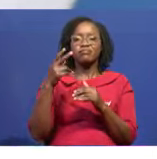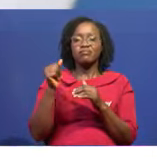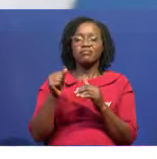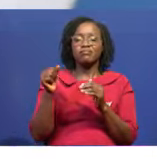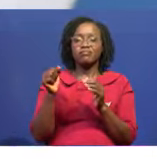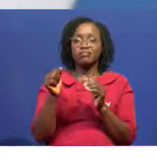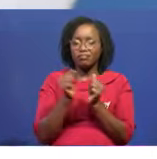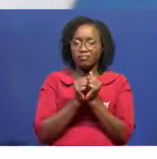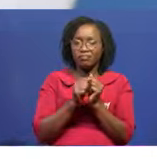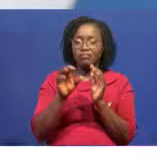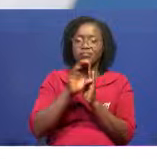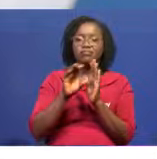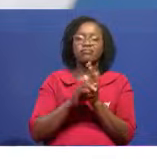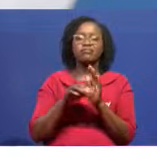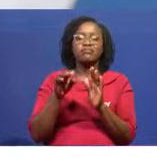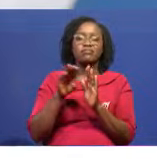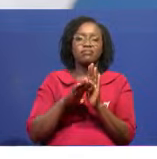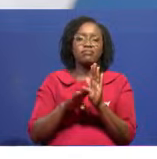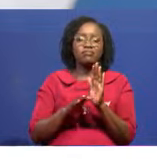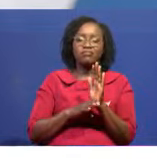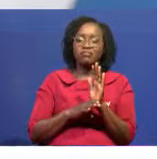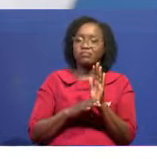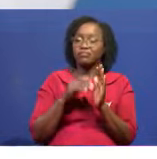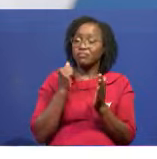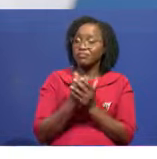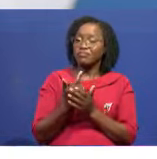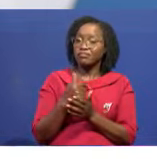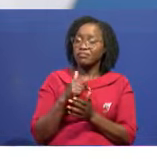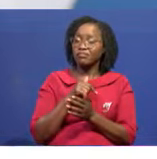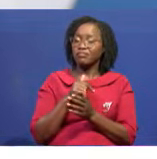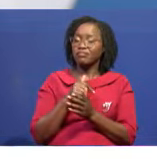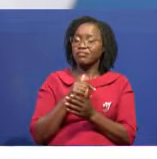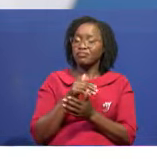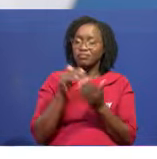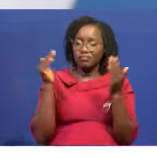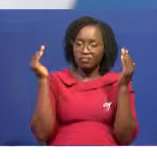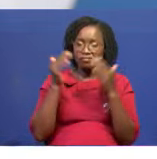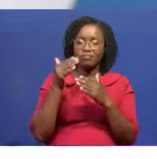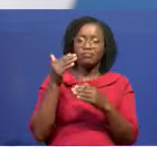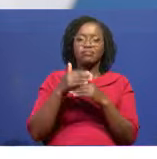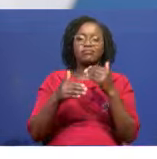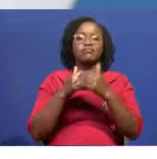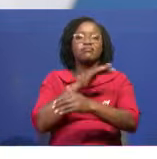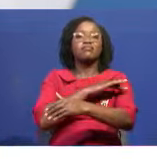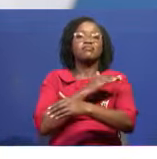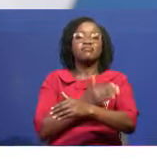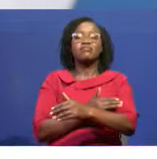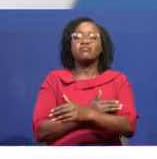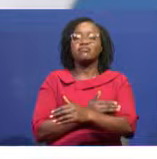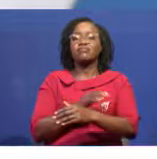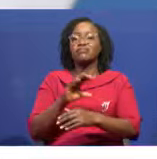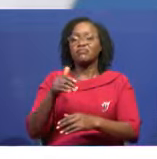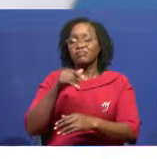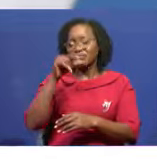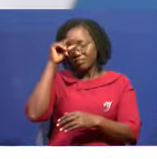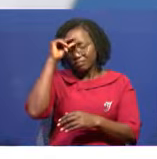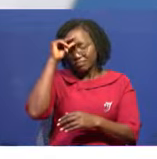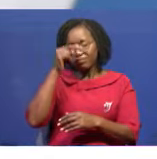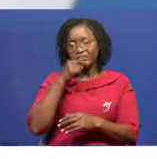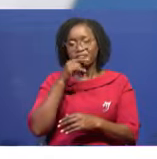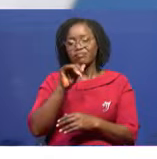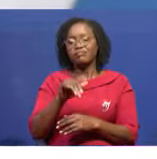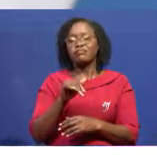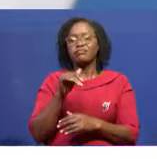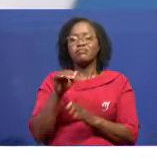constitution. But a lot of programs within the Ombudsman's office is also centered in building capacity within the county governments. I had mentioned that there's